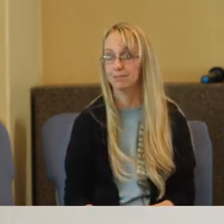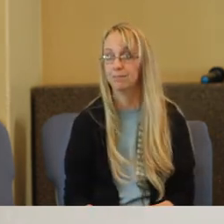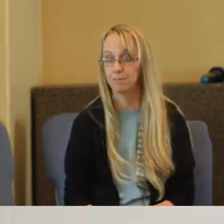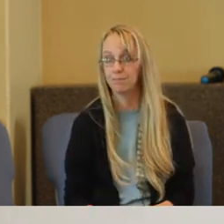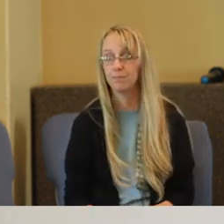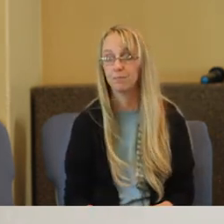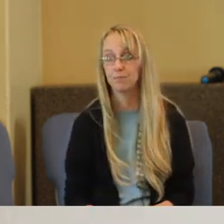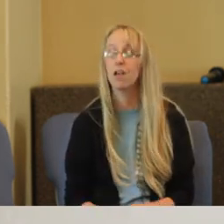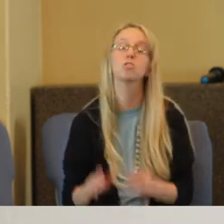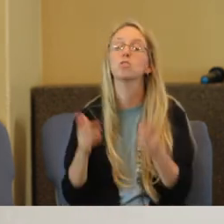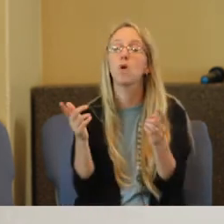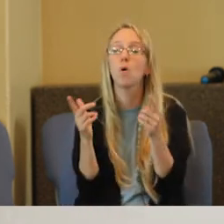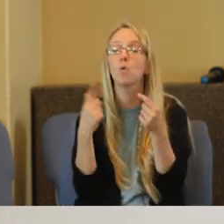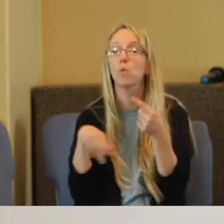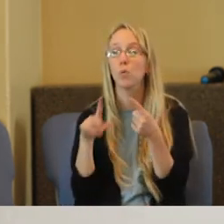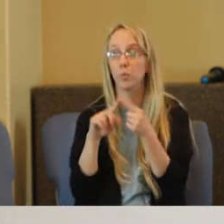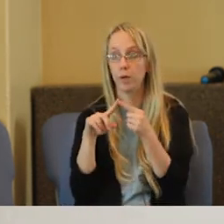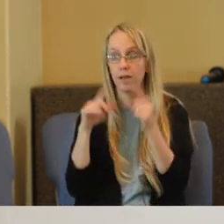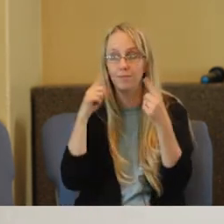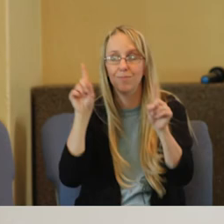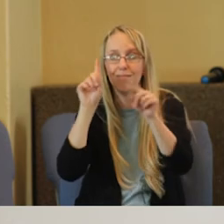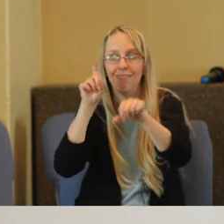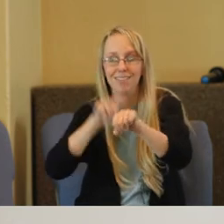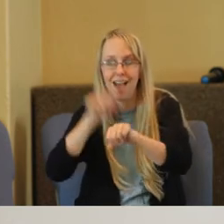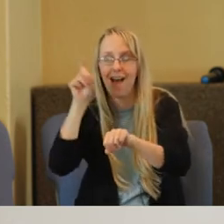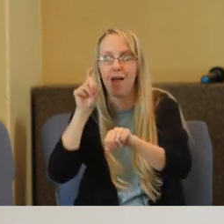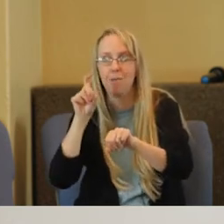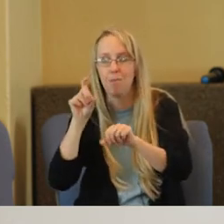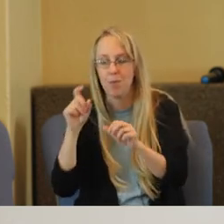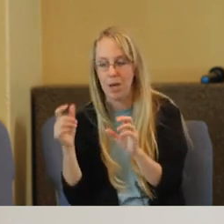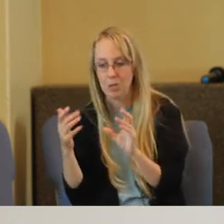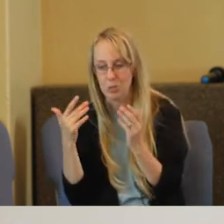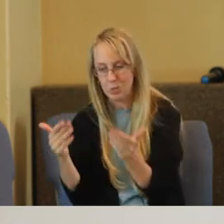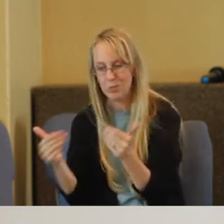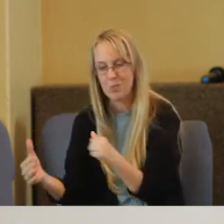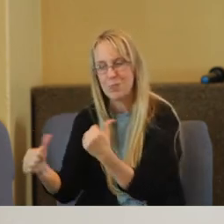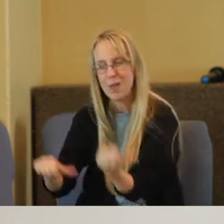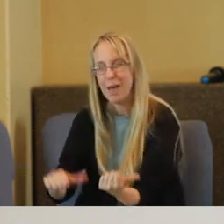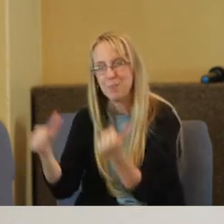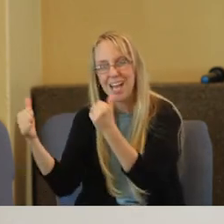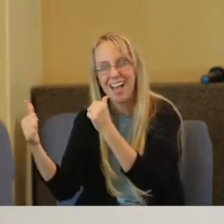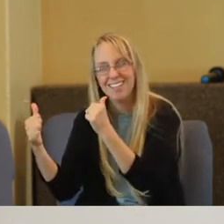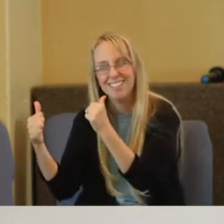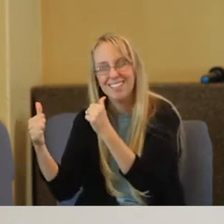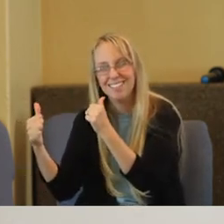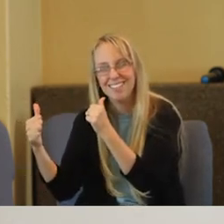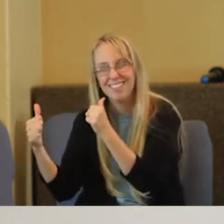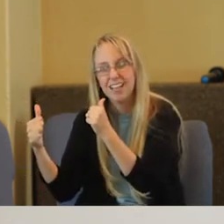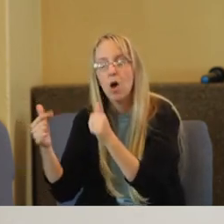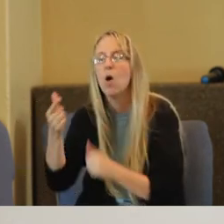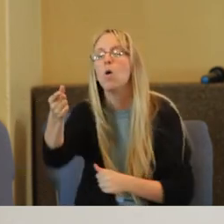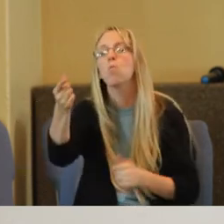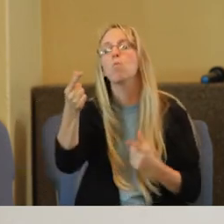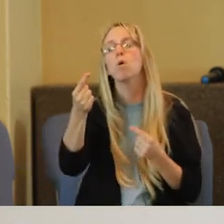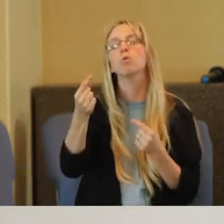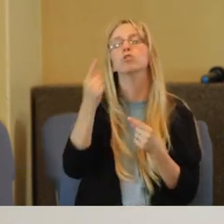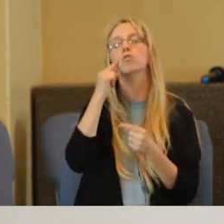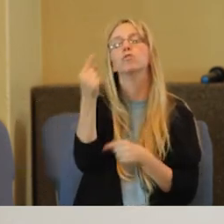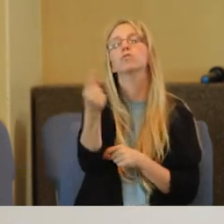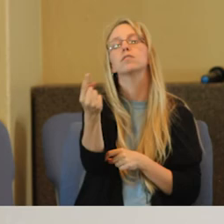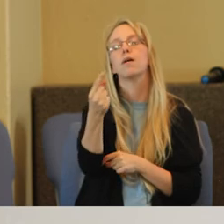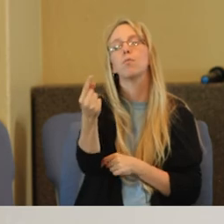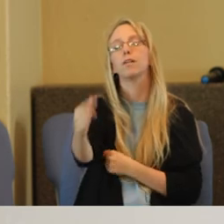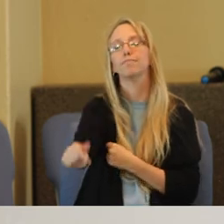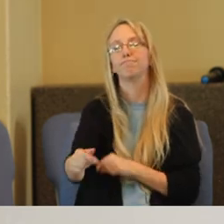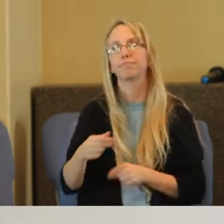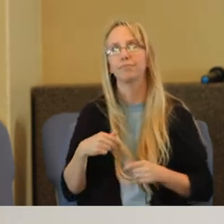And then when it comes time to do that baptism, let me ask you a question. What would you do for somebody? I don't want to bring